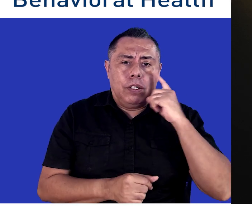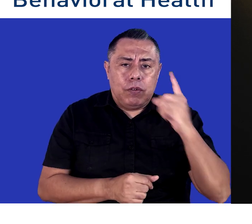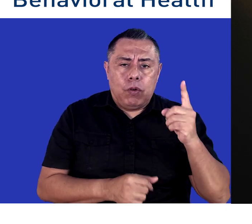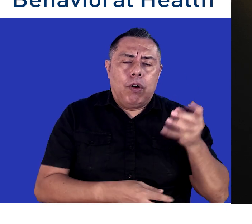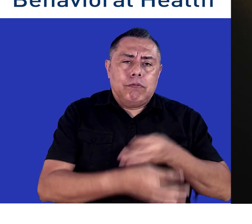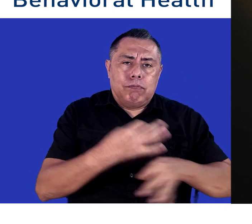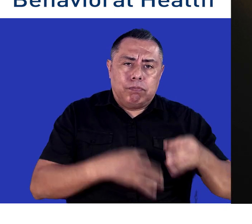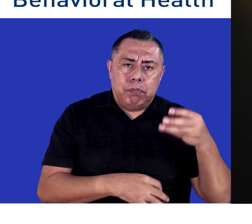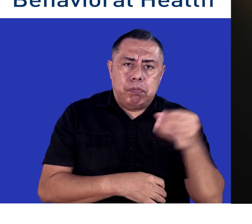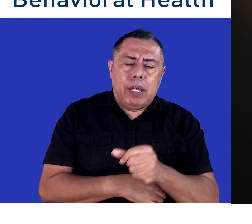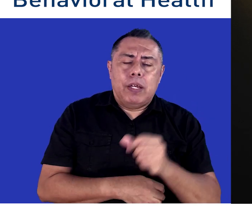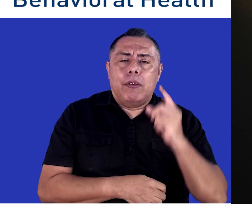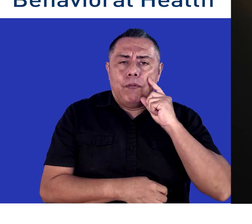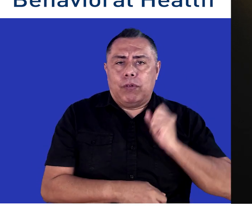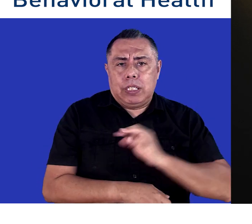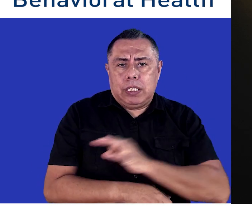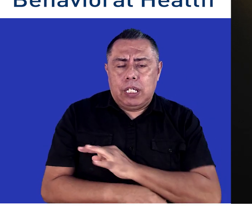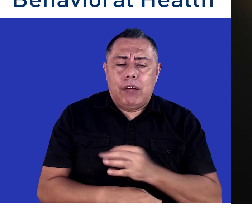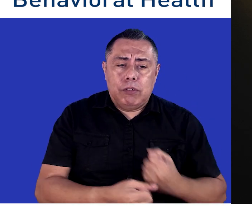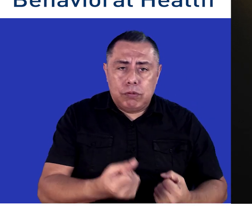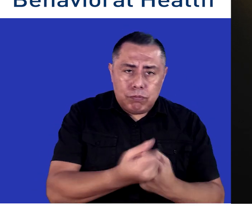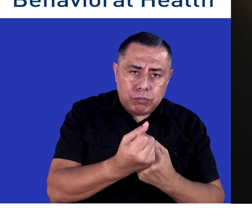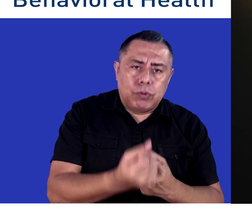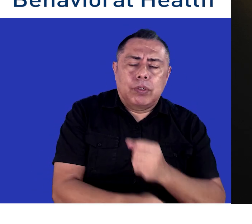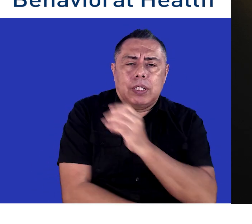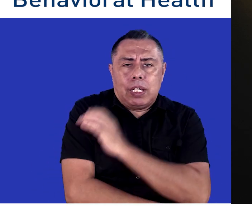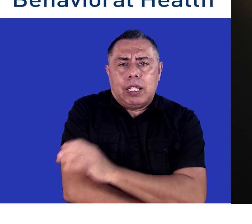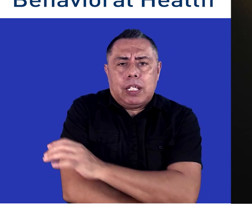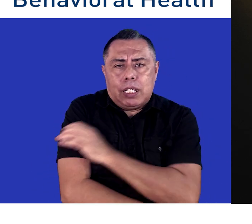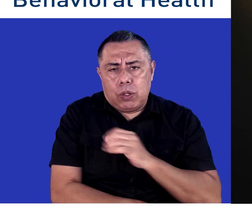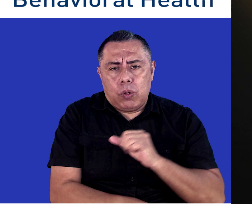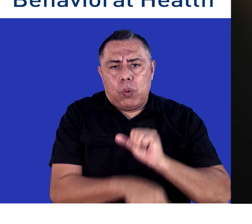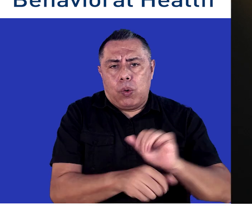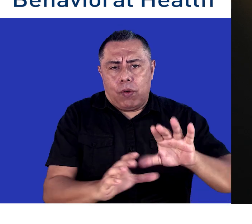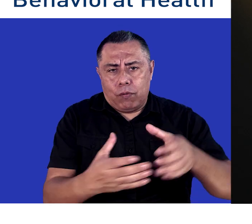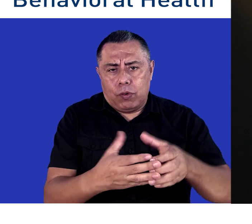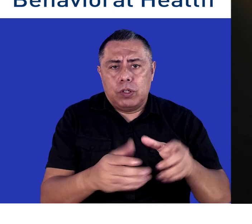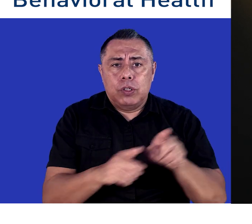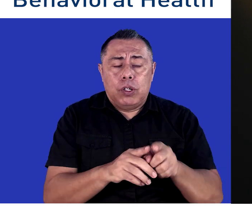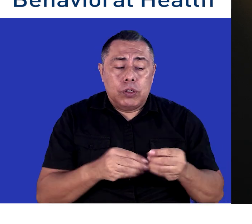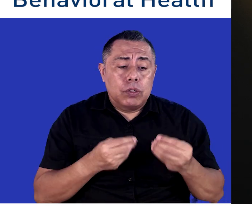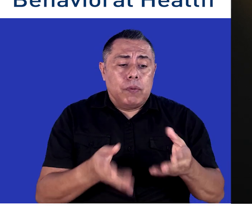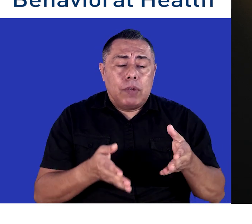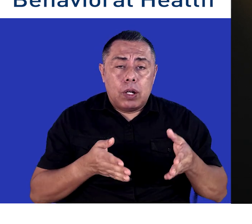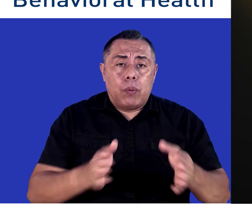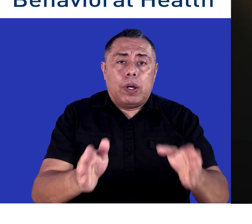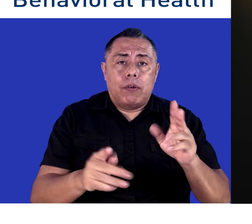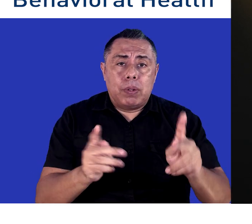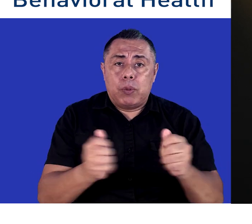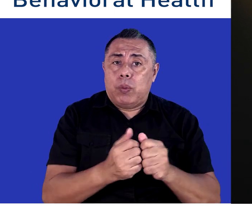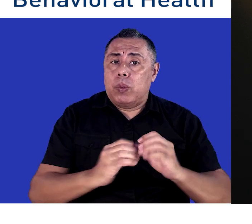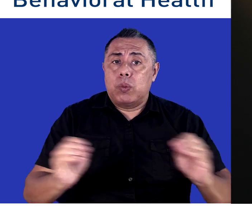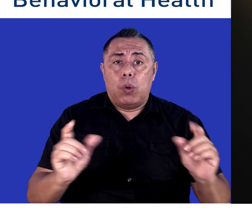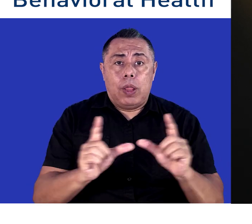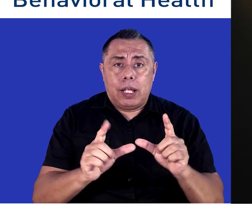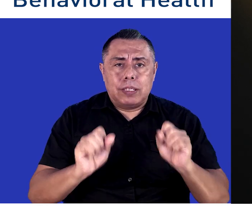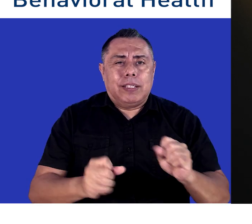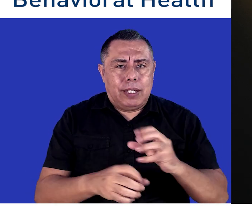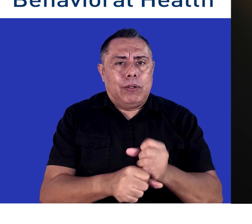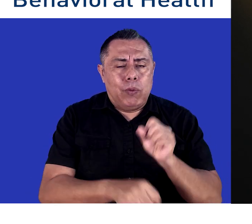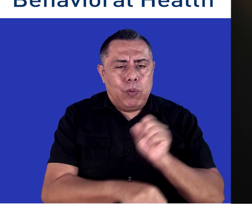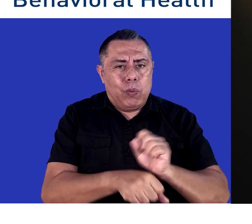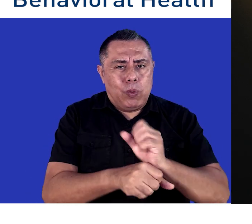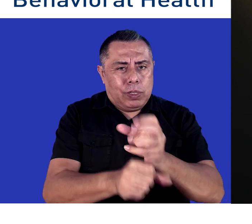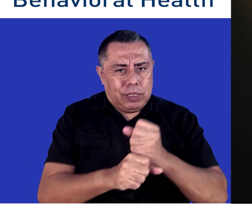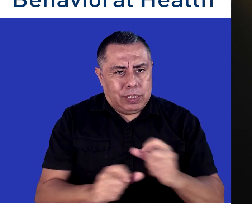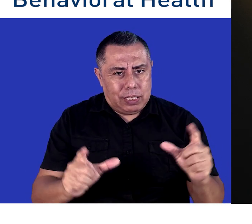department staff, to support in expanding the diversified and the clinical workforce, and to provide a pathway for unlicensed staff to achieve